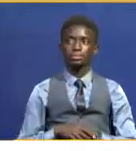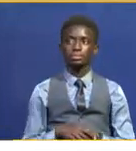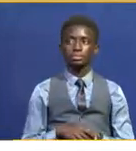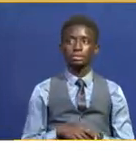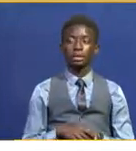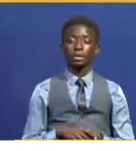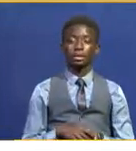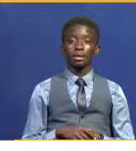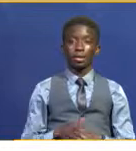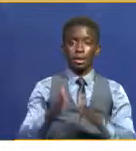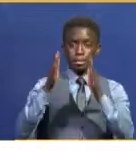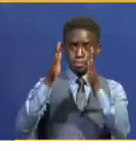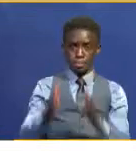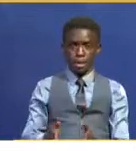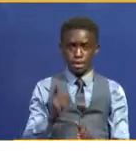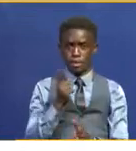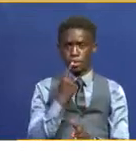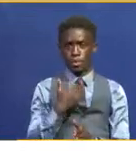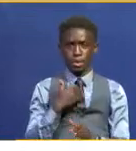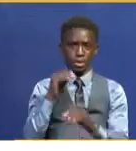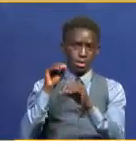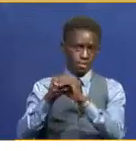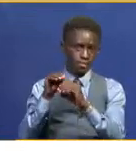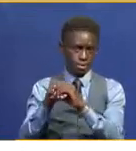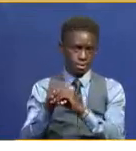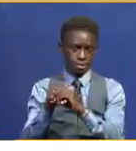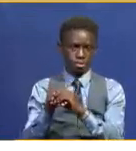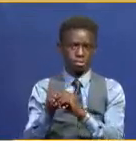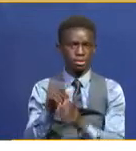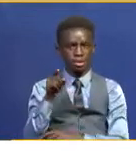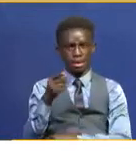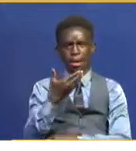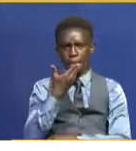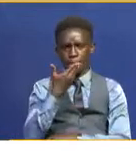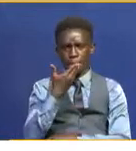an investor would best